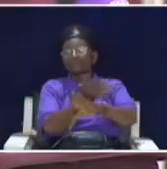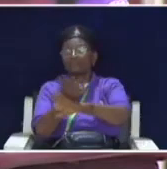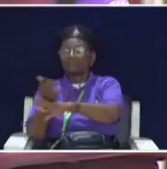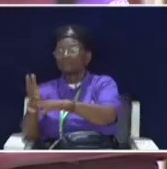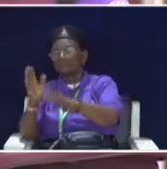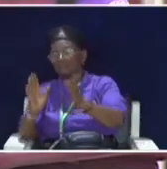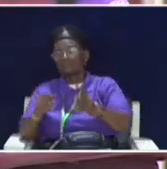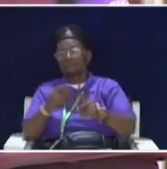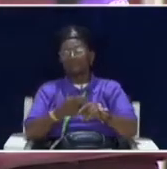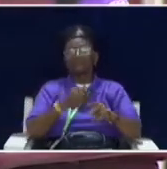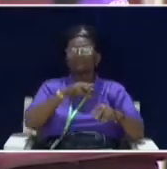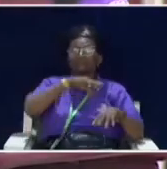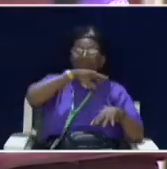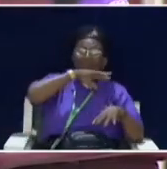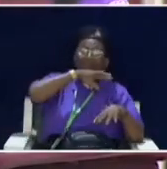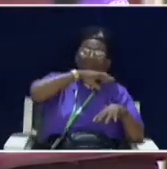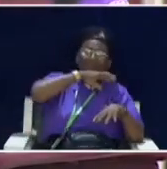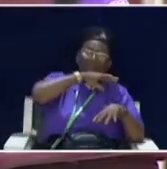dunghill.